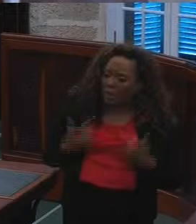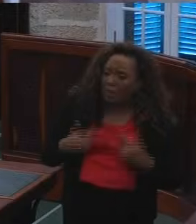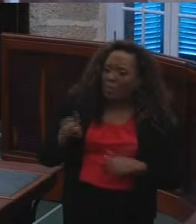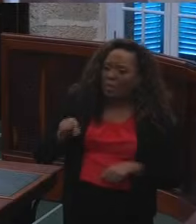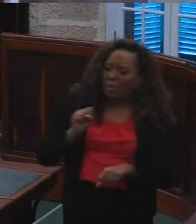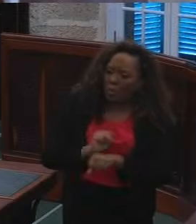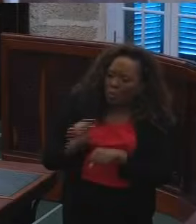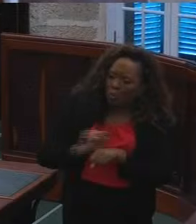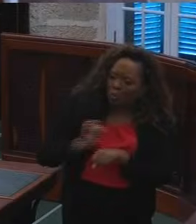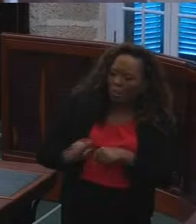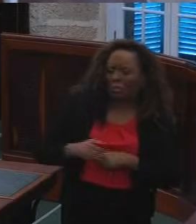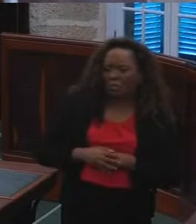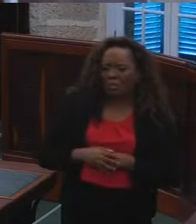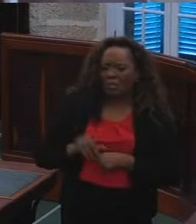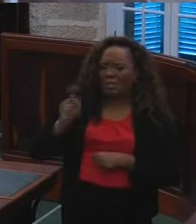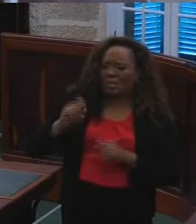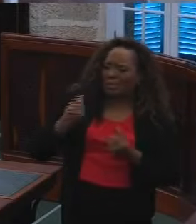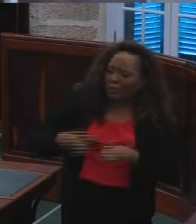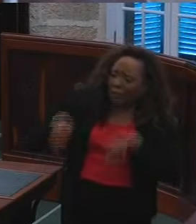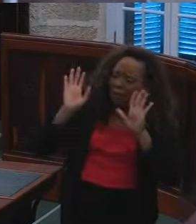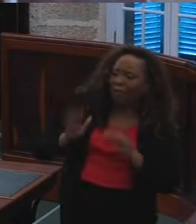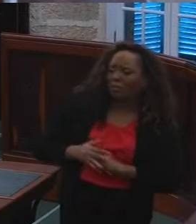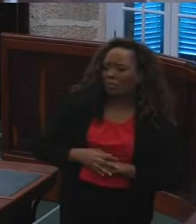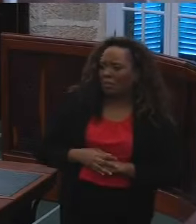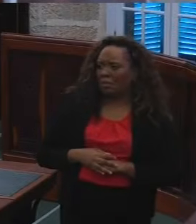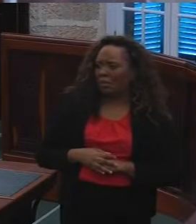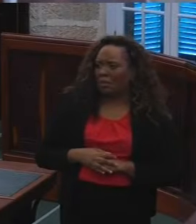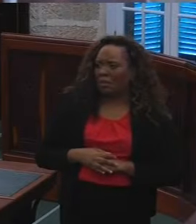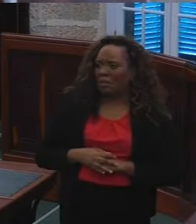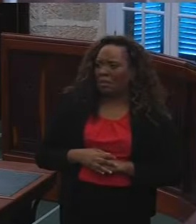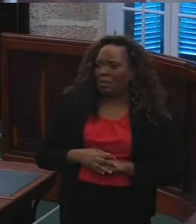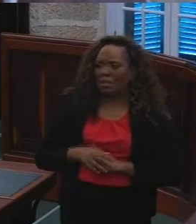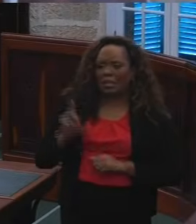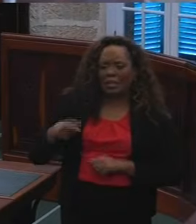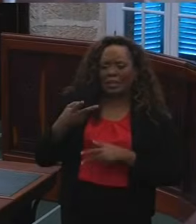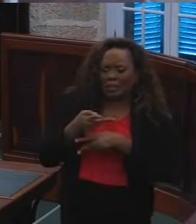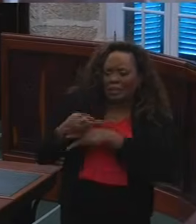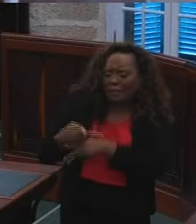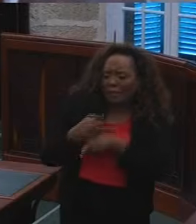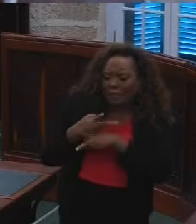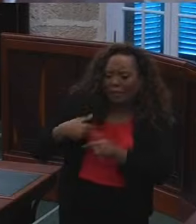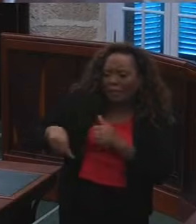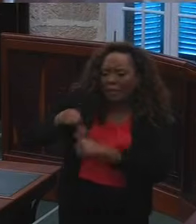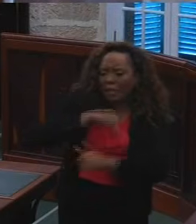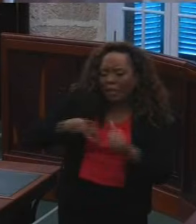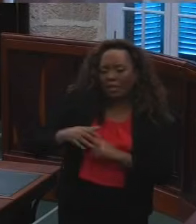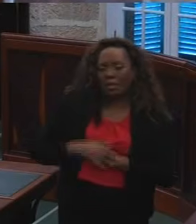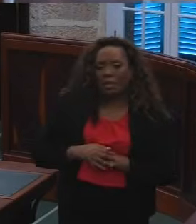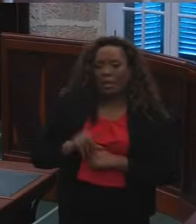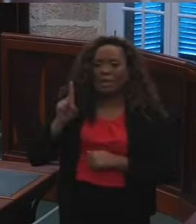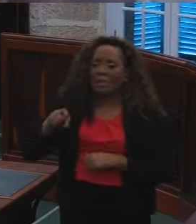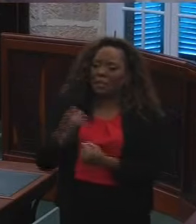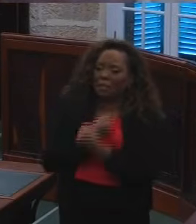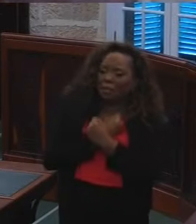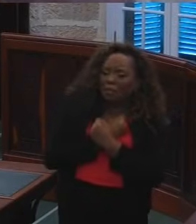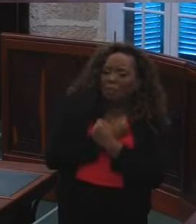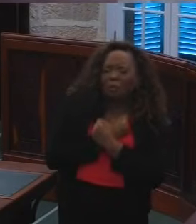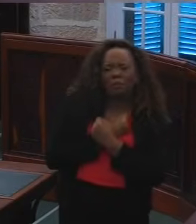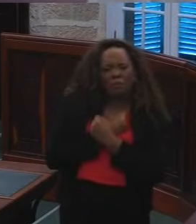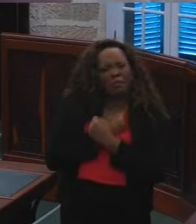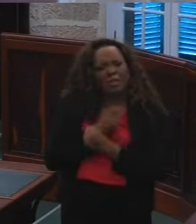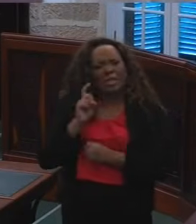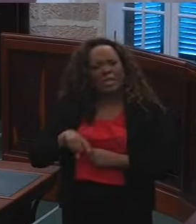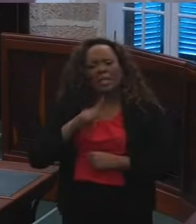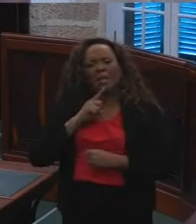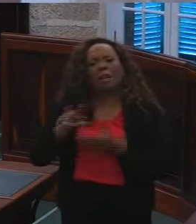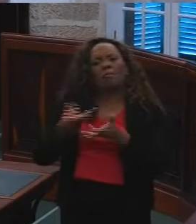selflessness, the conversations about empathy, about care, and about love, those conversations must